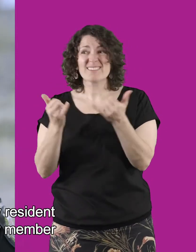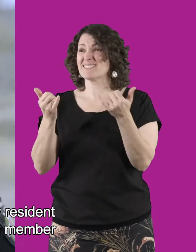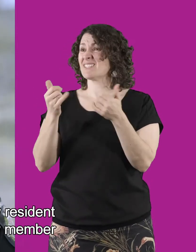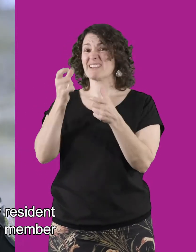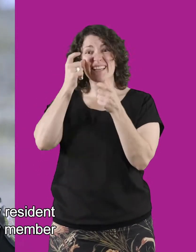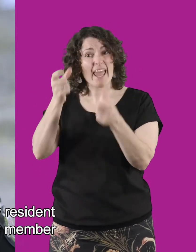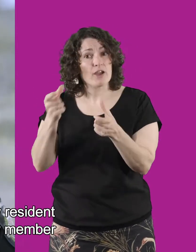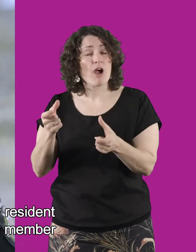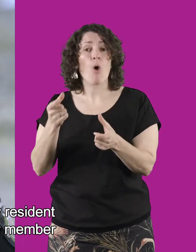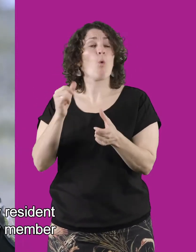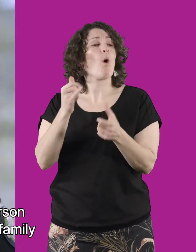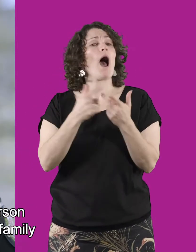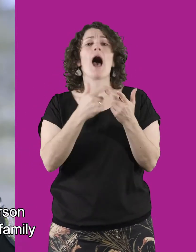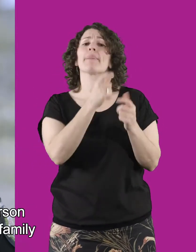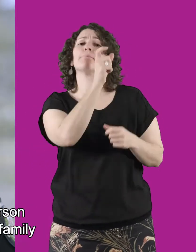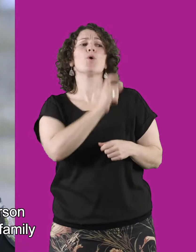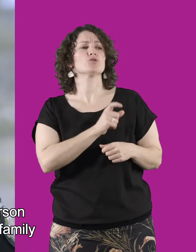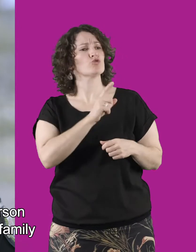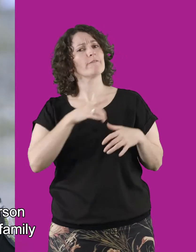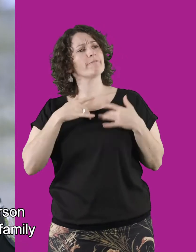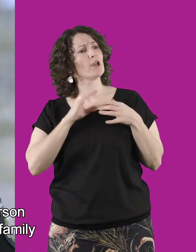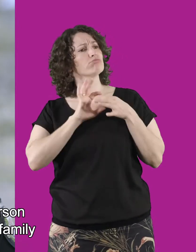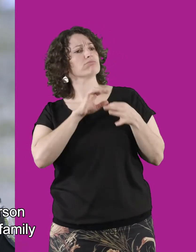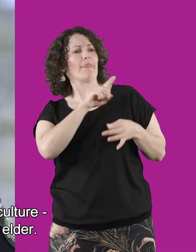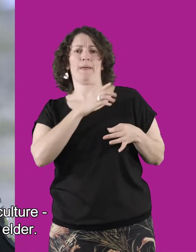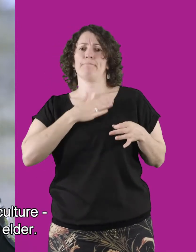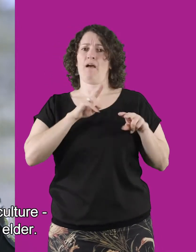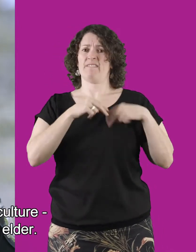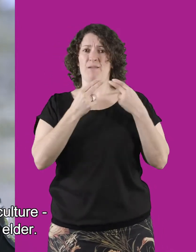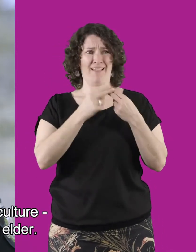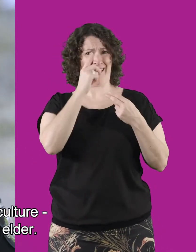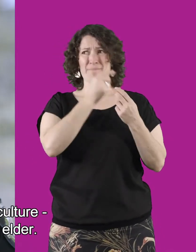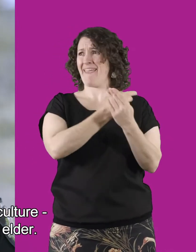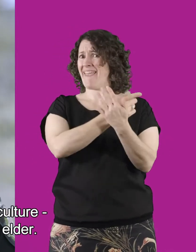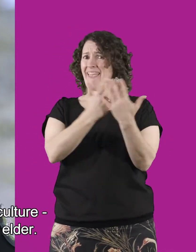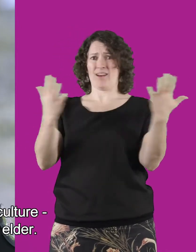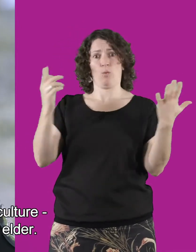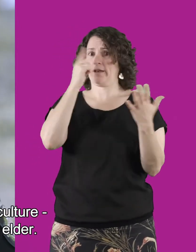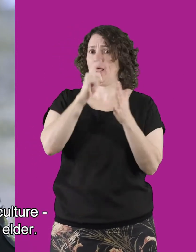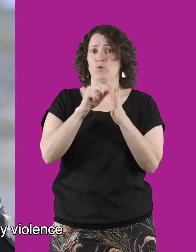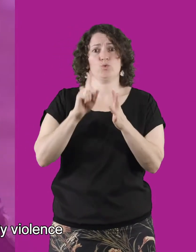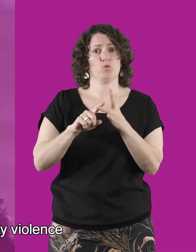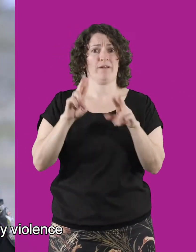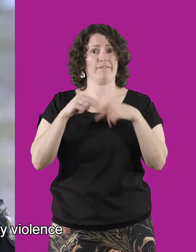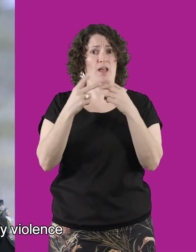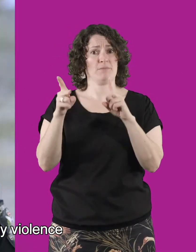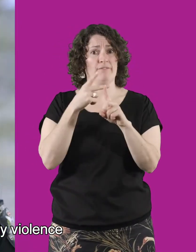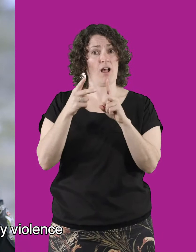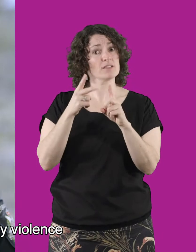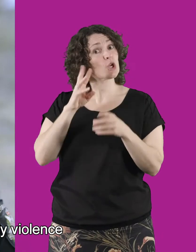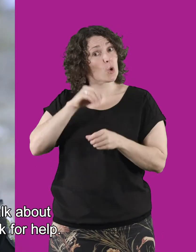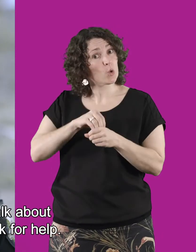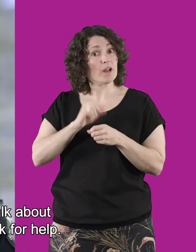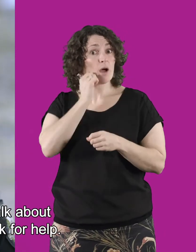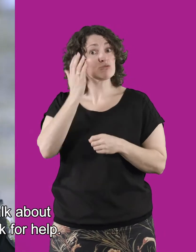resident who is like a family member, or another person you think of as family because of your culture, for example, an elder. People hurt by